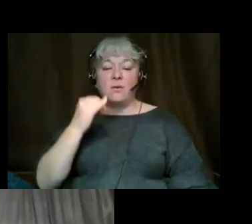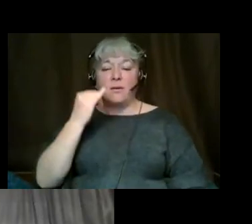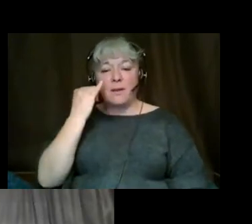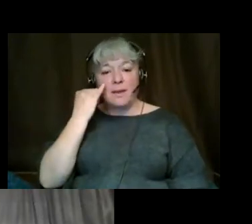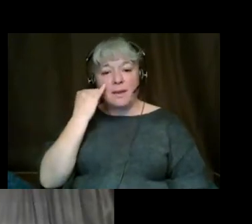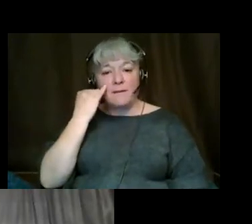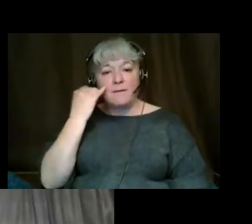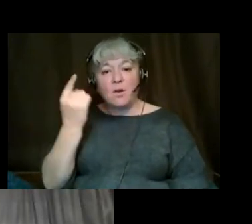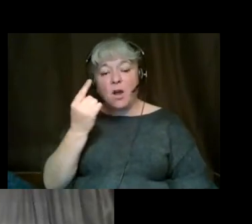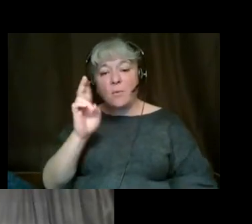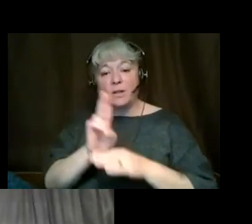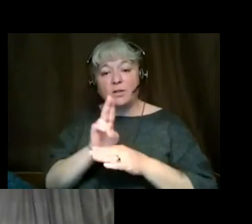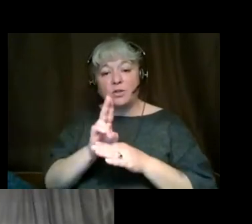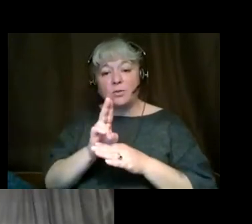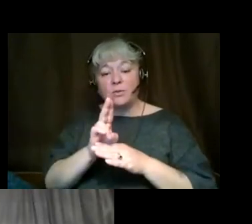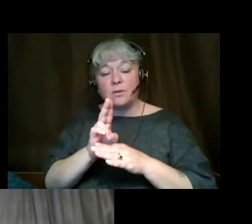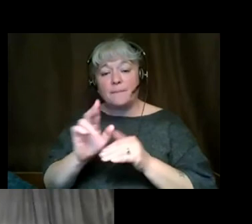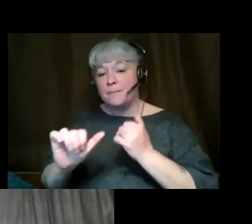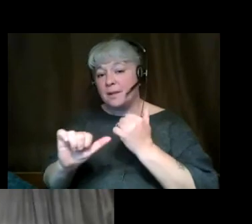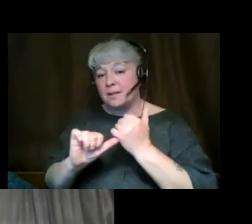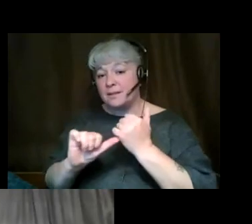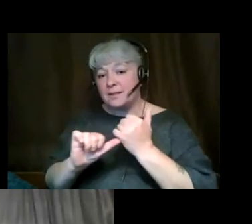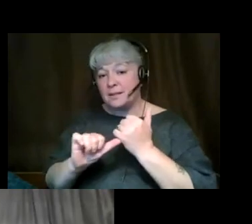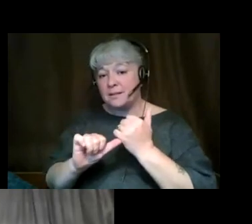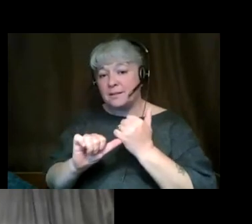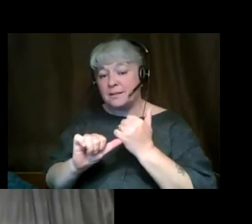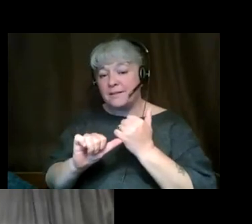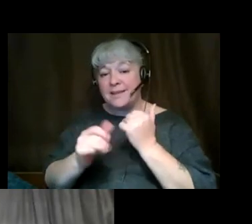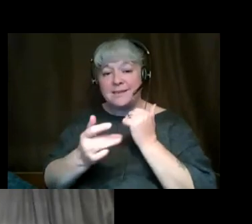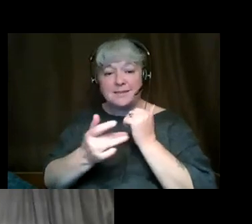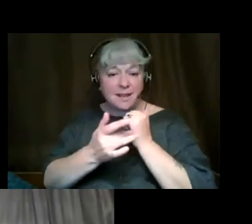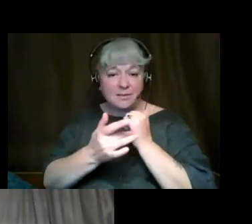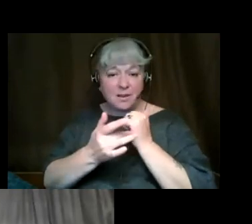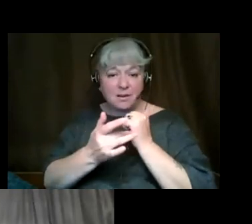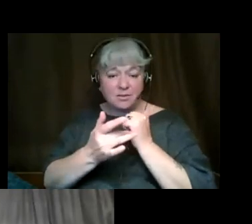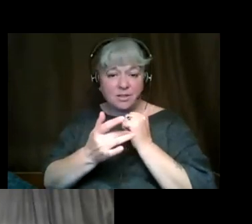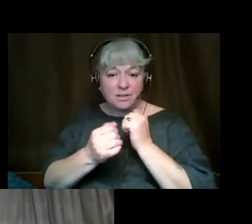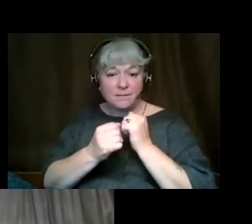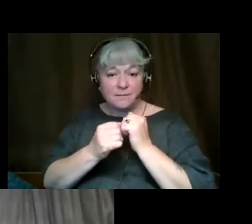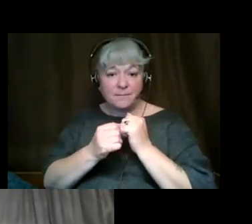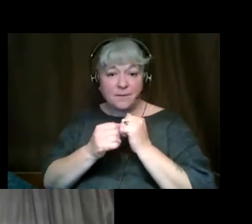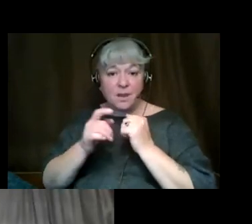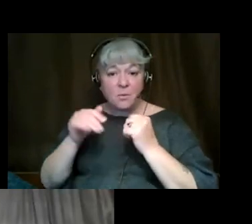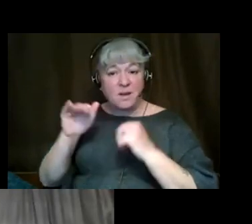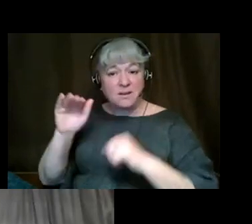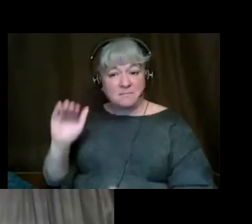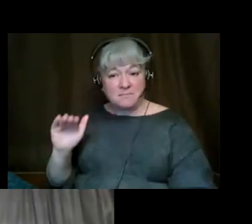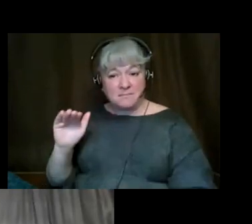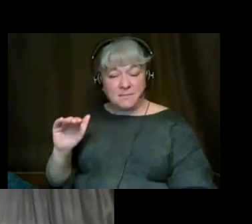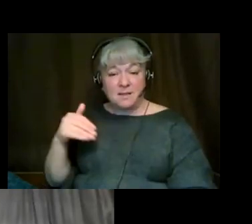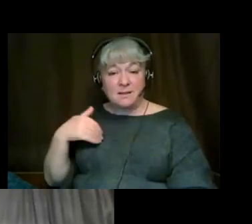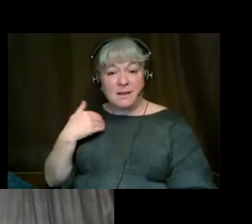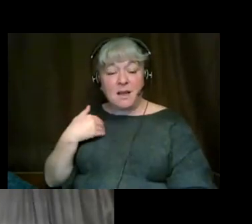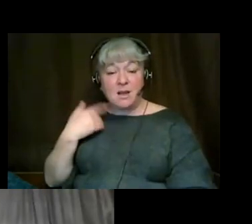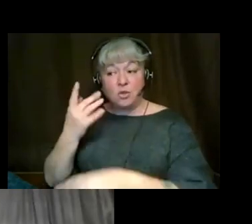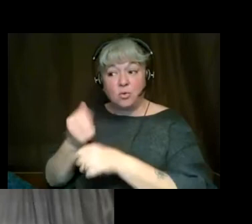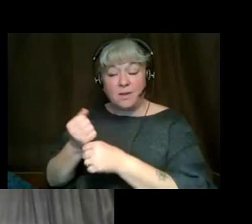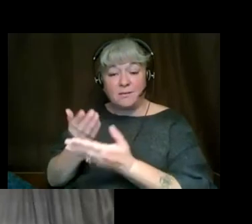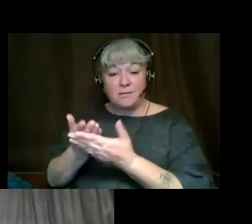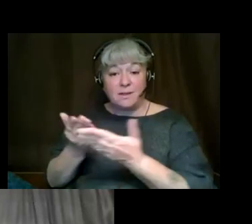using assistive technology at their age to get what they